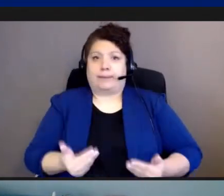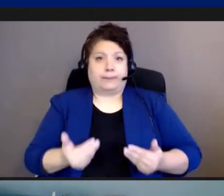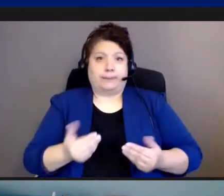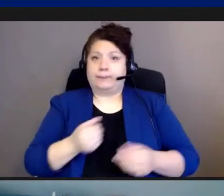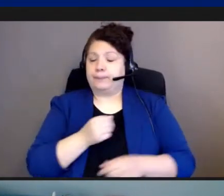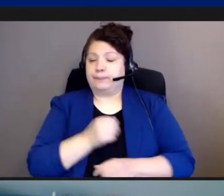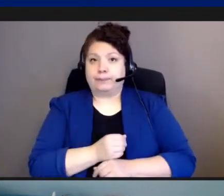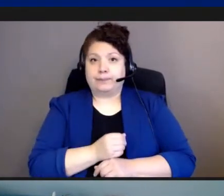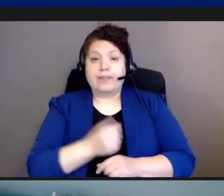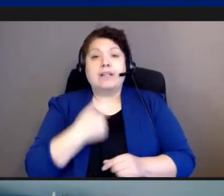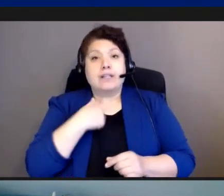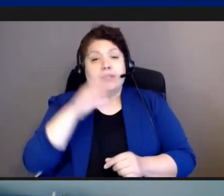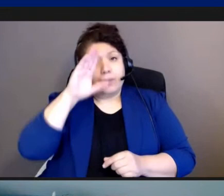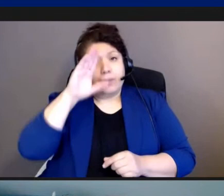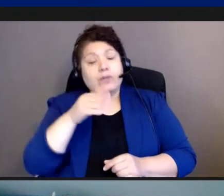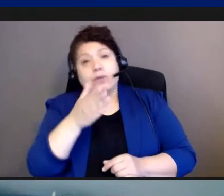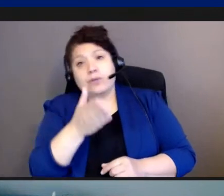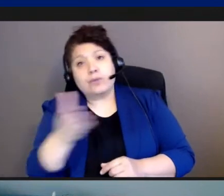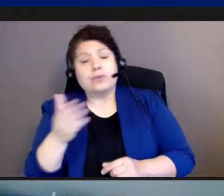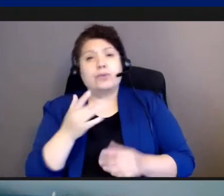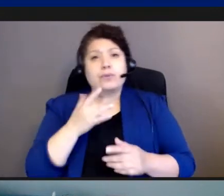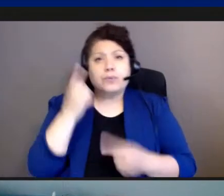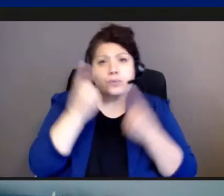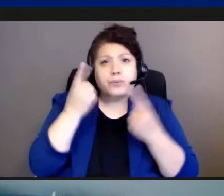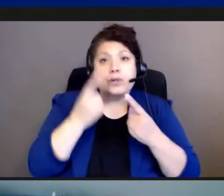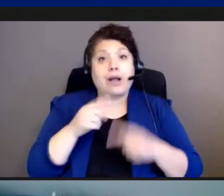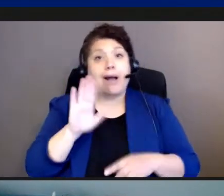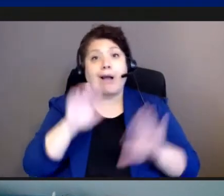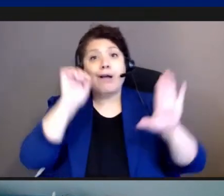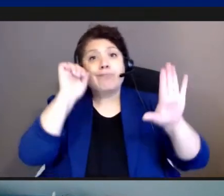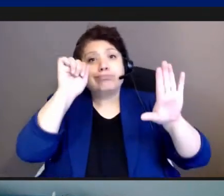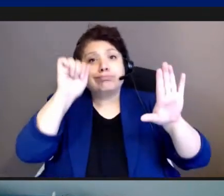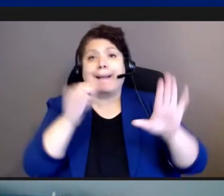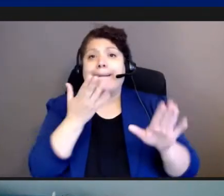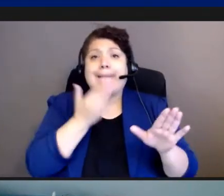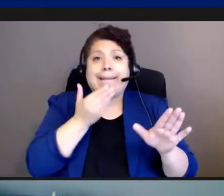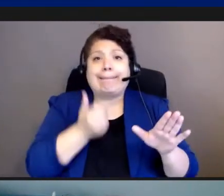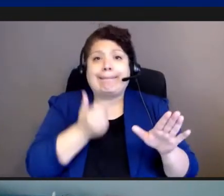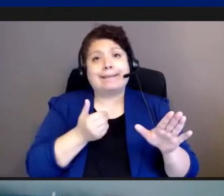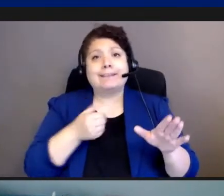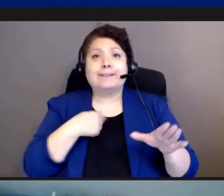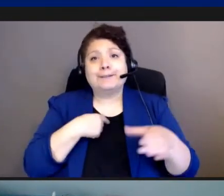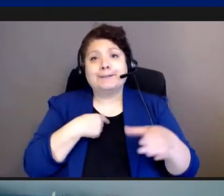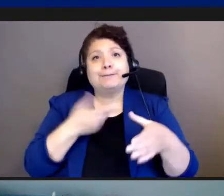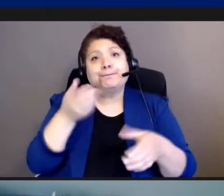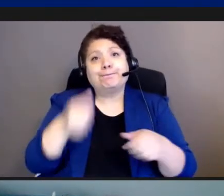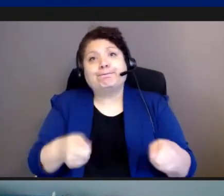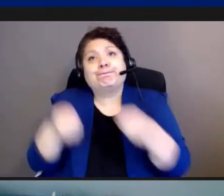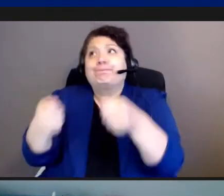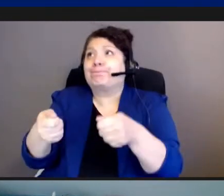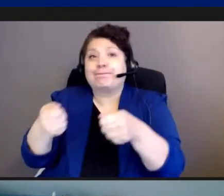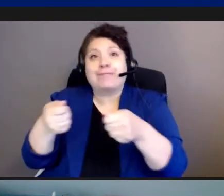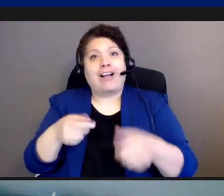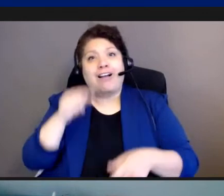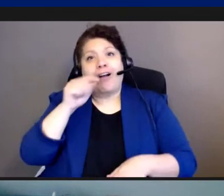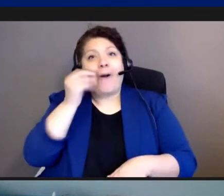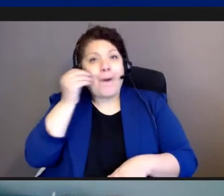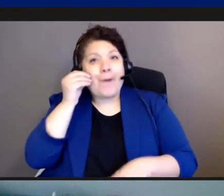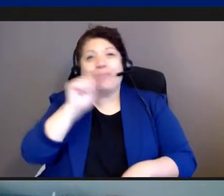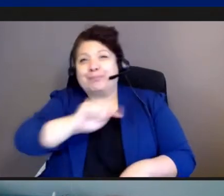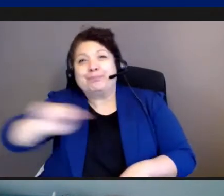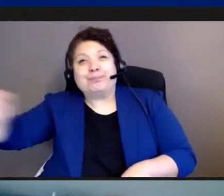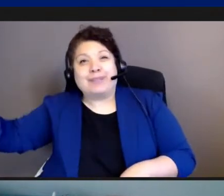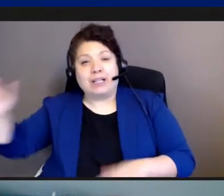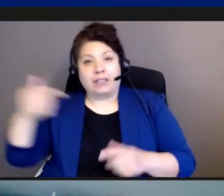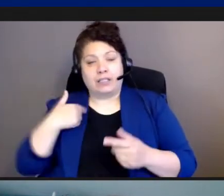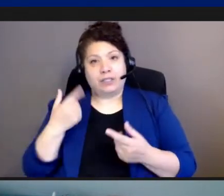I also know people are anxious about advice about trick-or-treating. We're monitoring our numbers every day, and we will be able to make a better decision in the next week or so